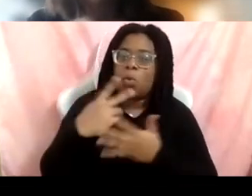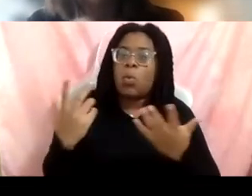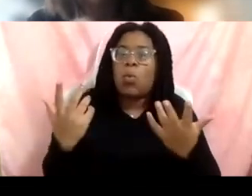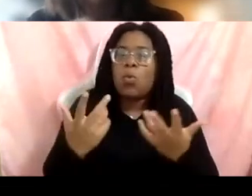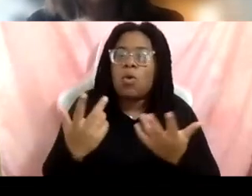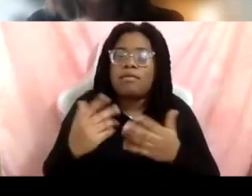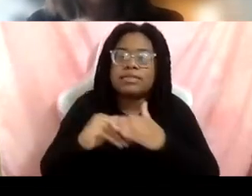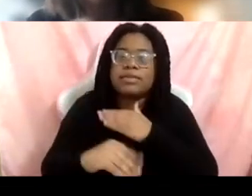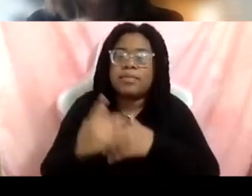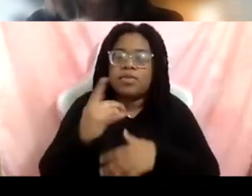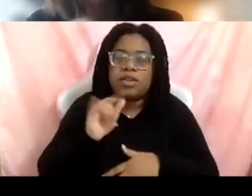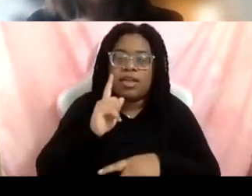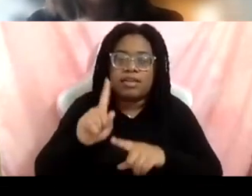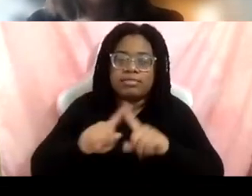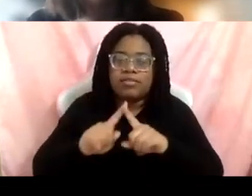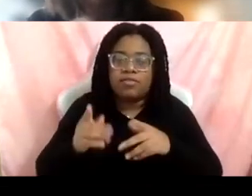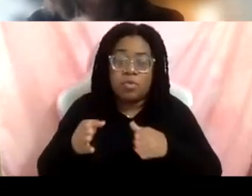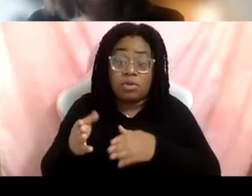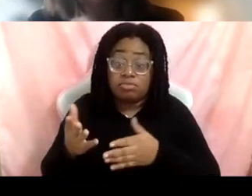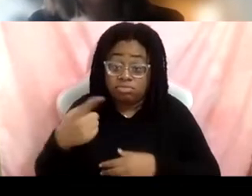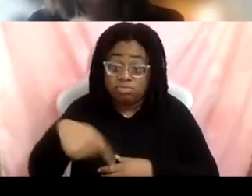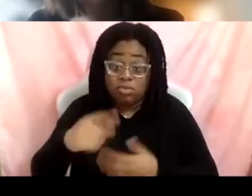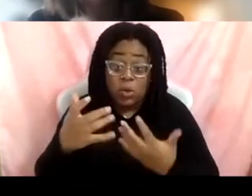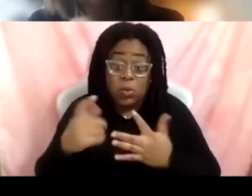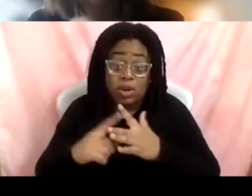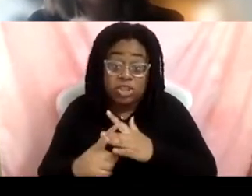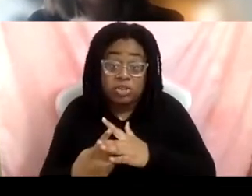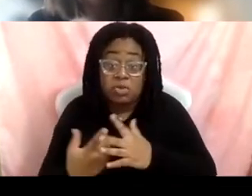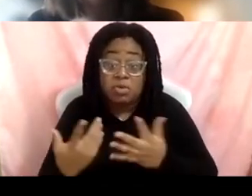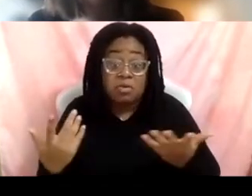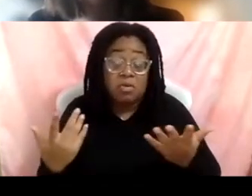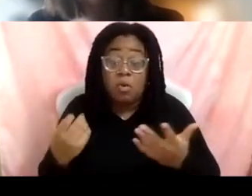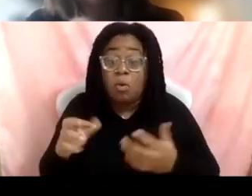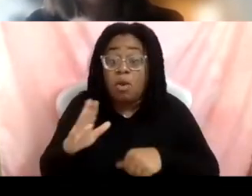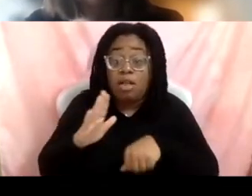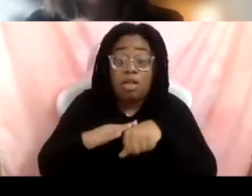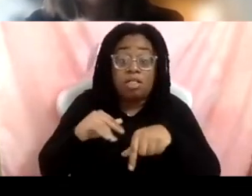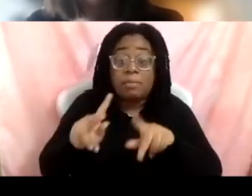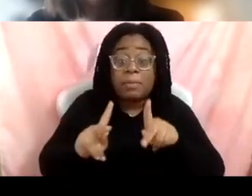ways. If anyone wants to start off, otherwise I can call on people.